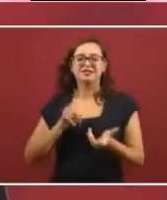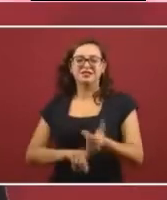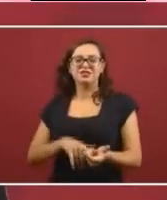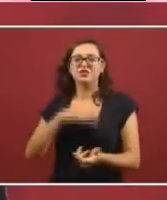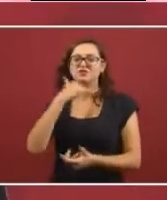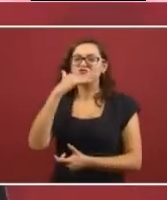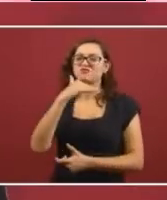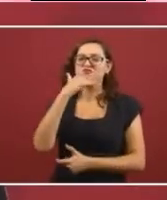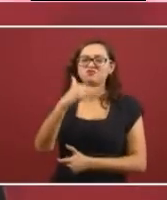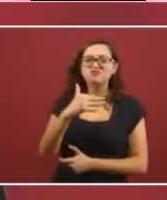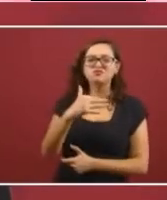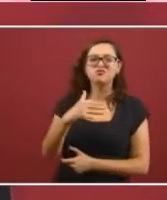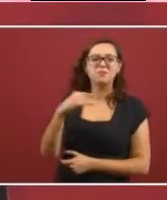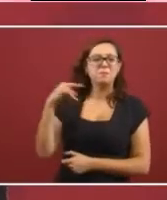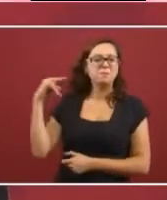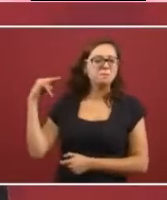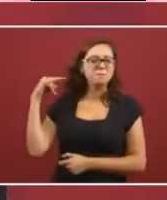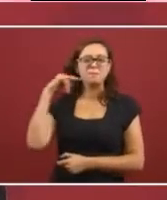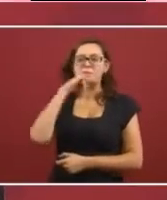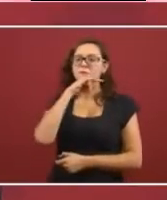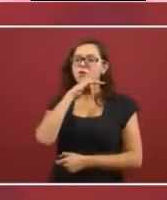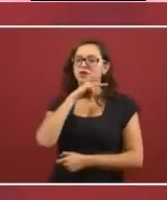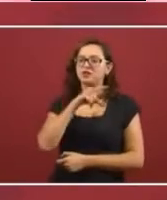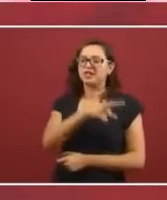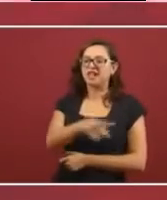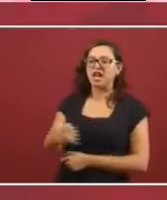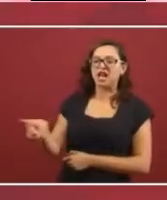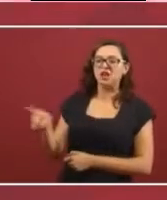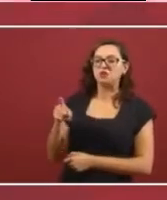But they always had that hypocrisy